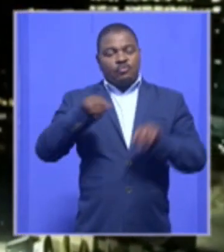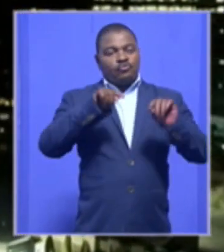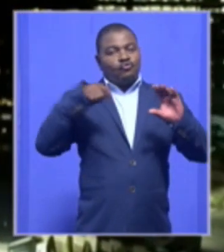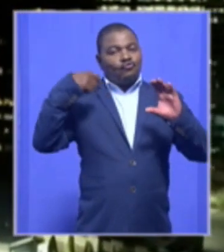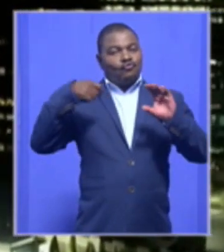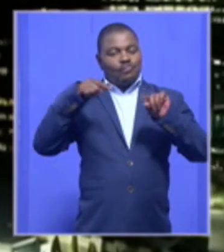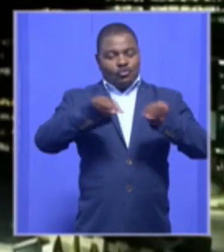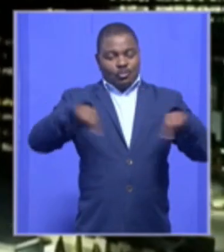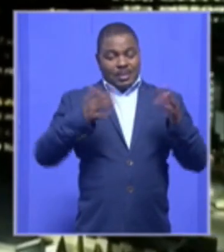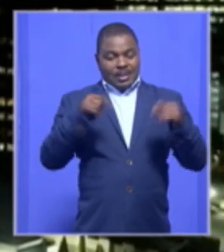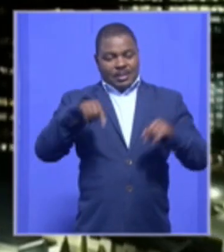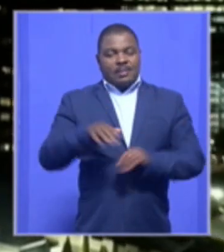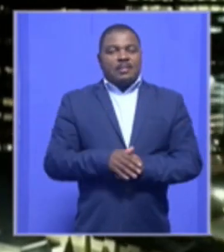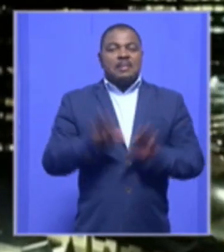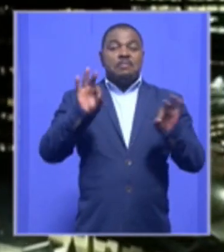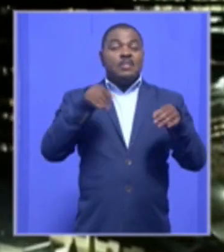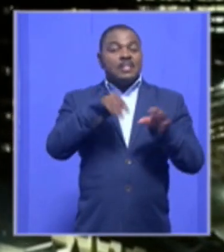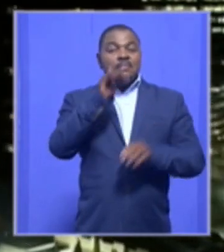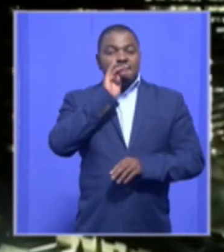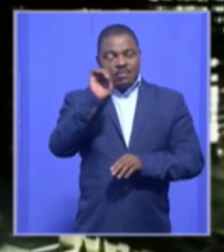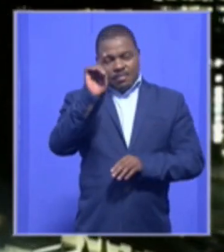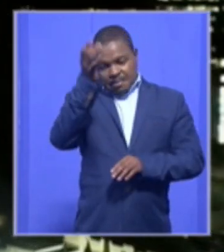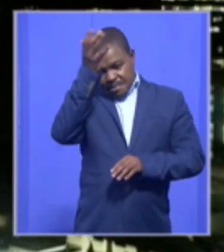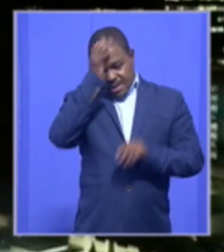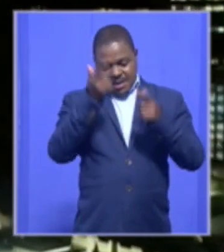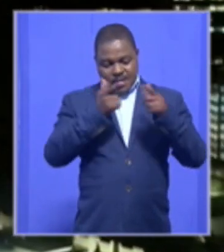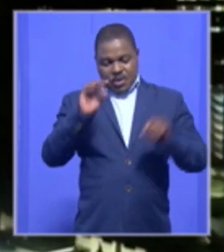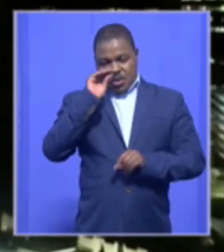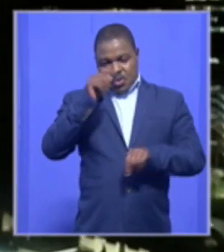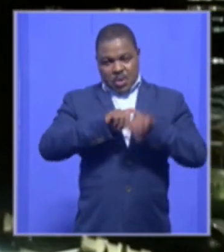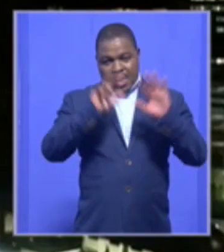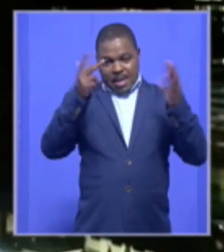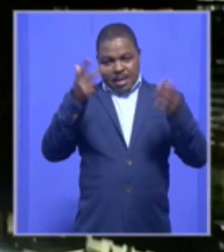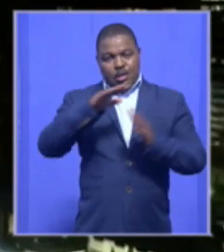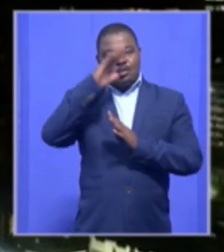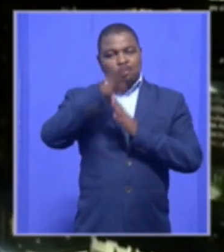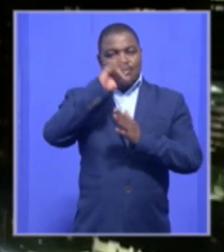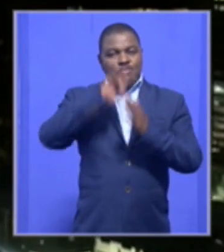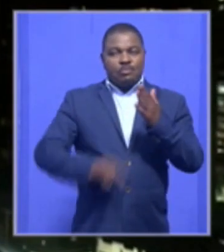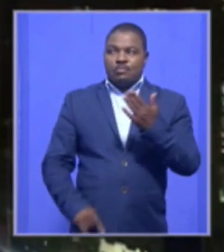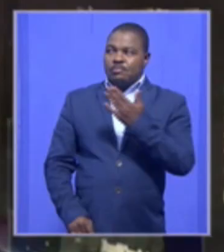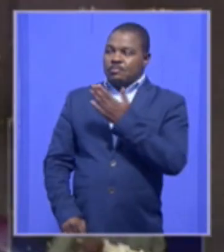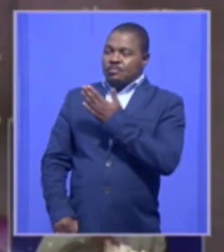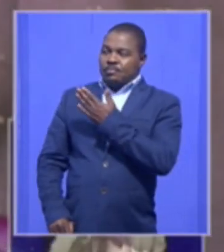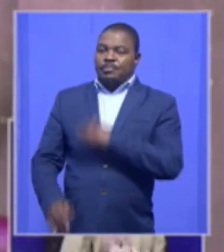go rialo re goroša go ditaba tša leleme la Sepedi e reng ya seswai. Dihlogo tša tšona ke tše.